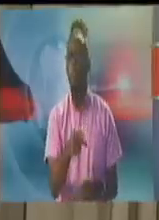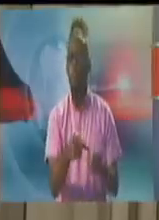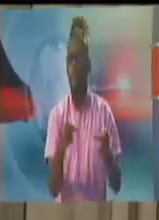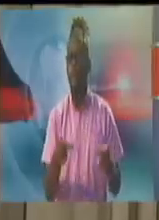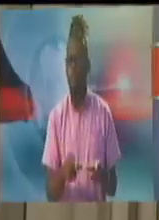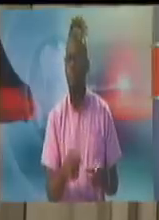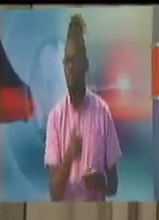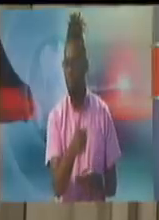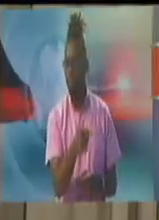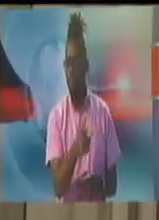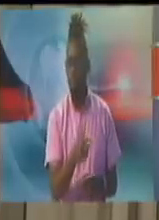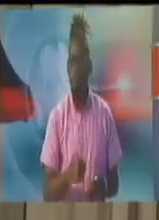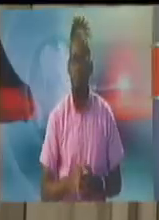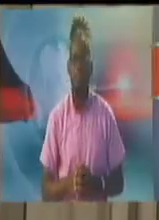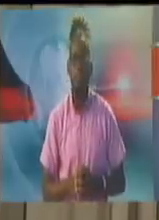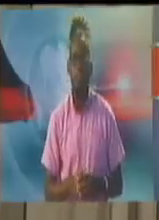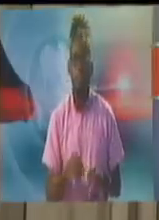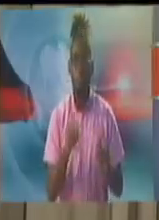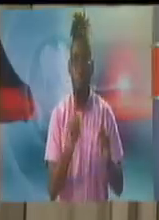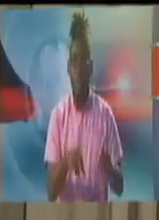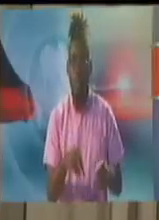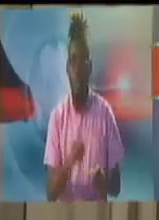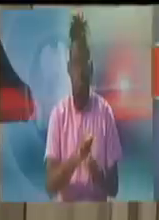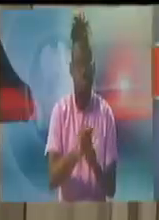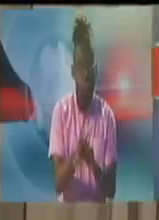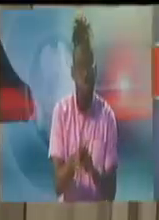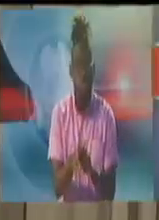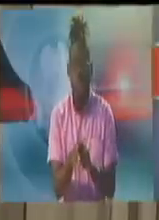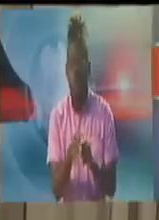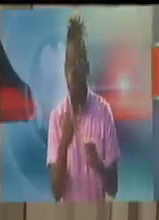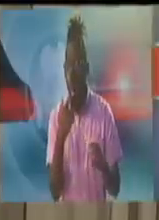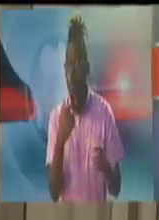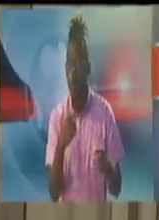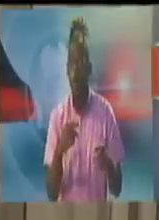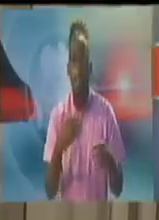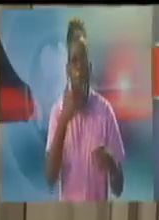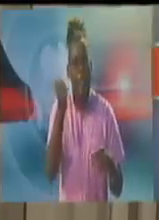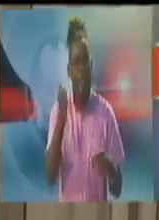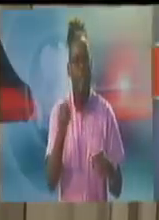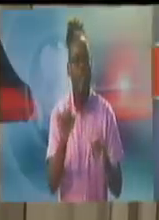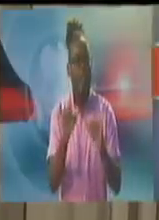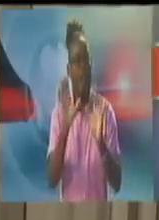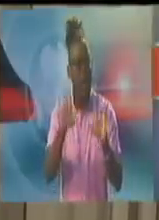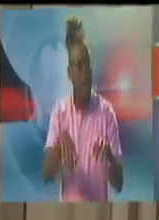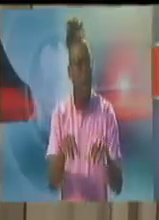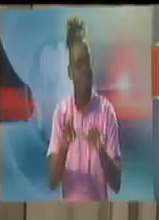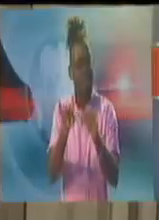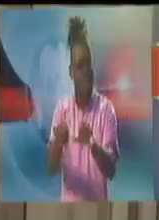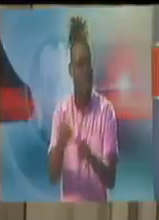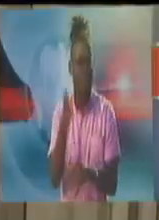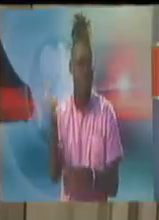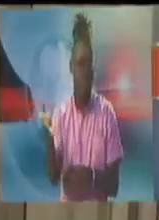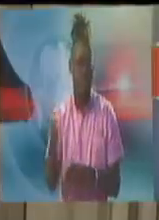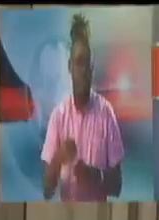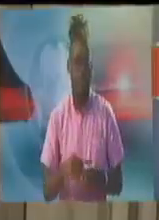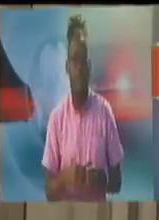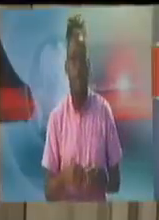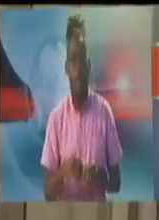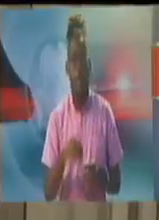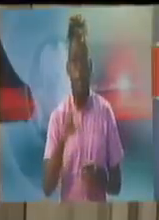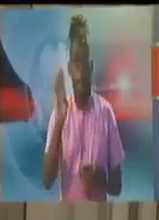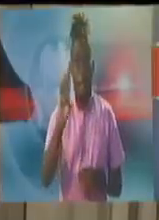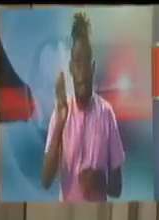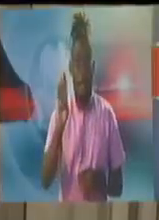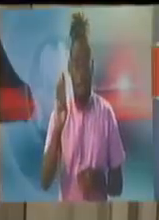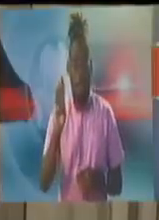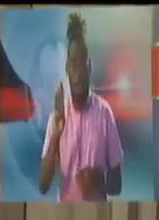every facility that is used by persons then needs to be sanitized. So the Balandra facility couldn't be used. It needed an airing out period and to be